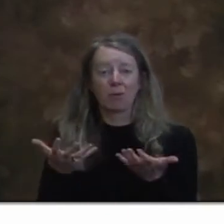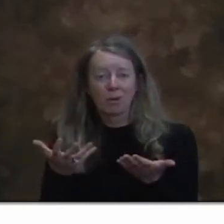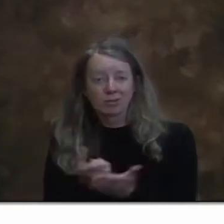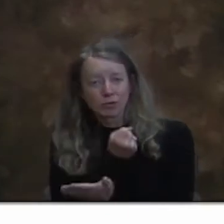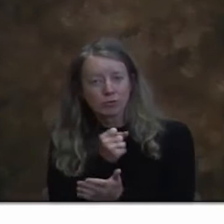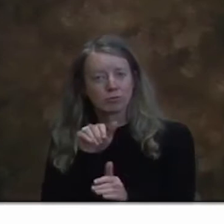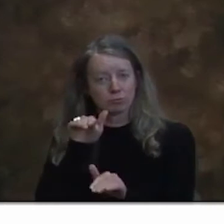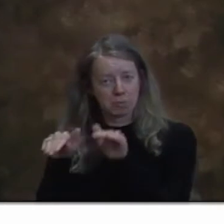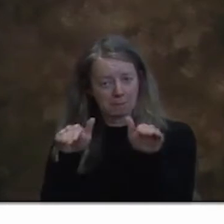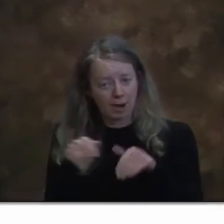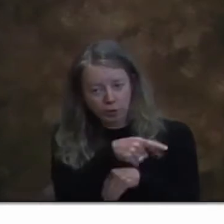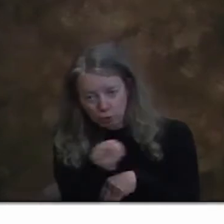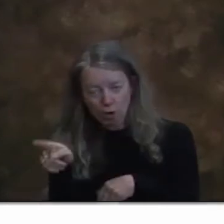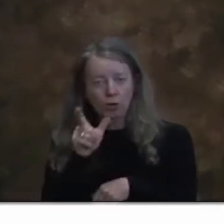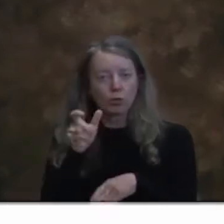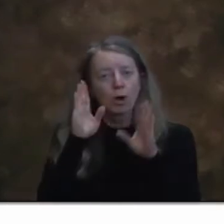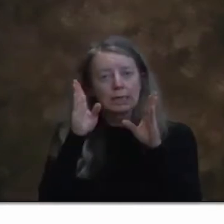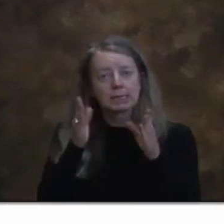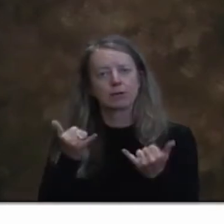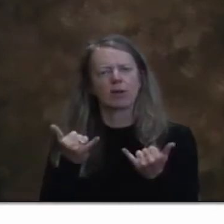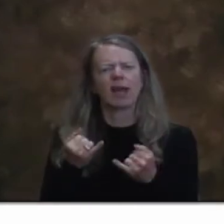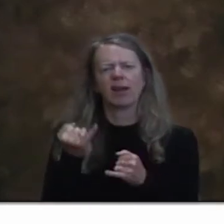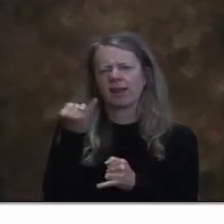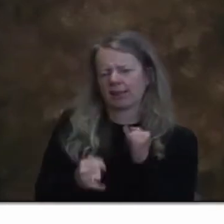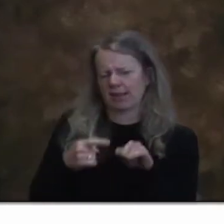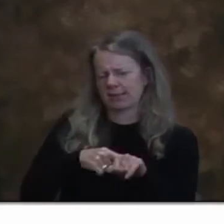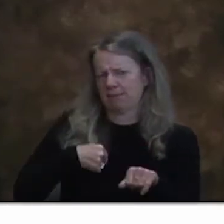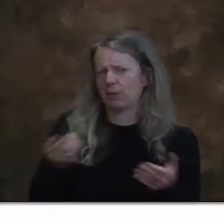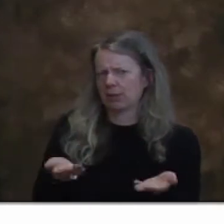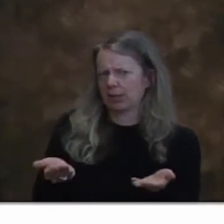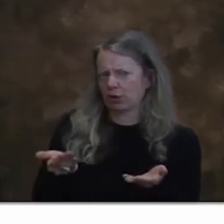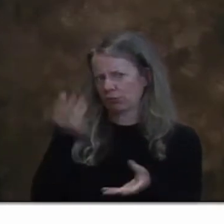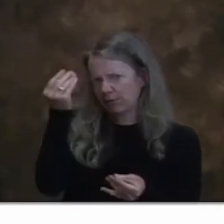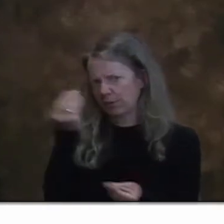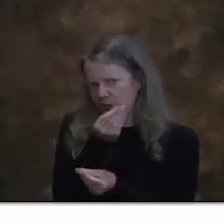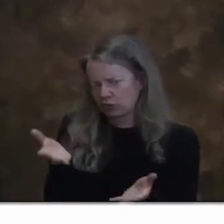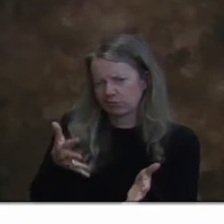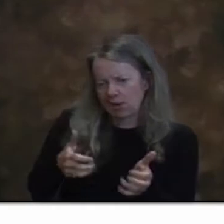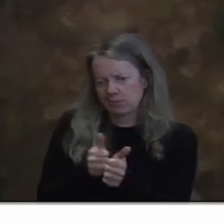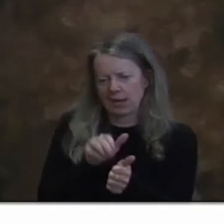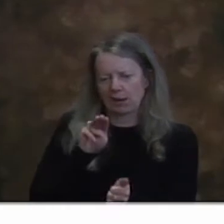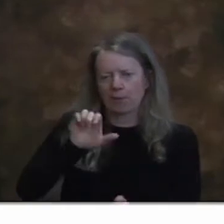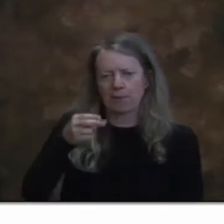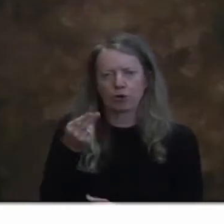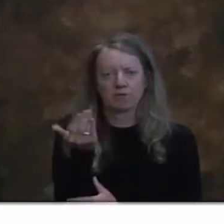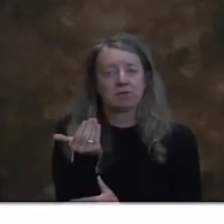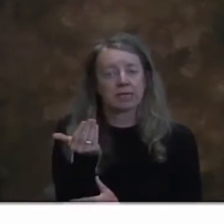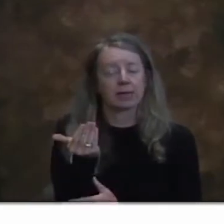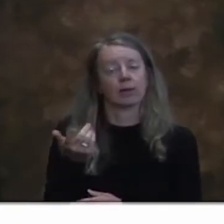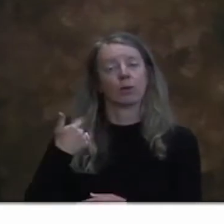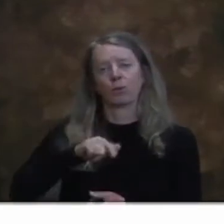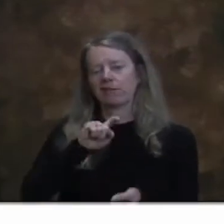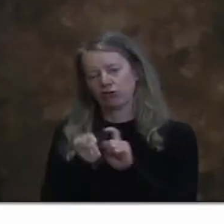listening in that at our last update on March 15th, we have moved to